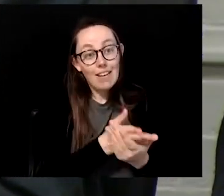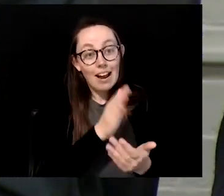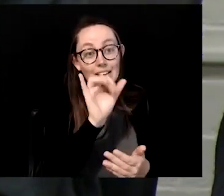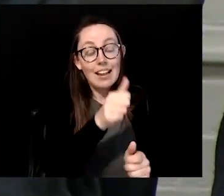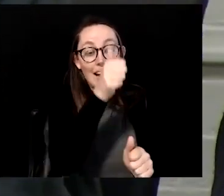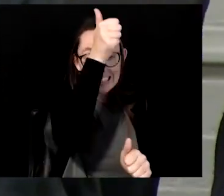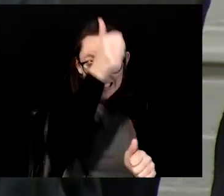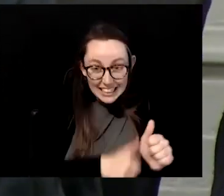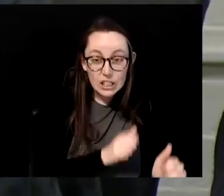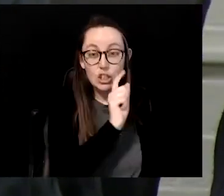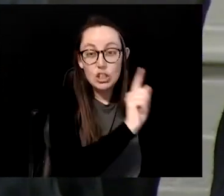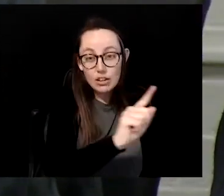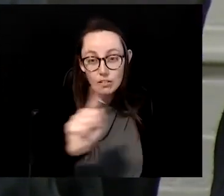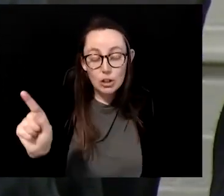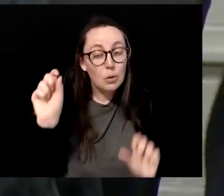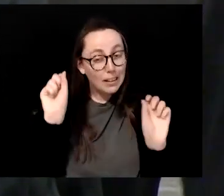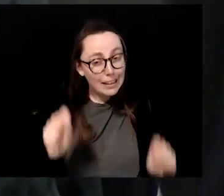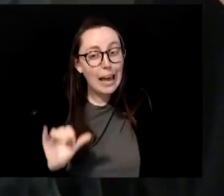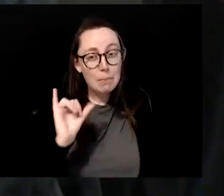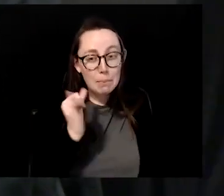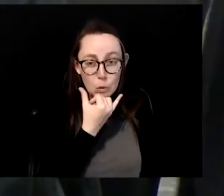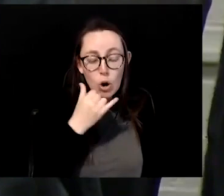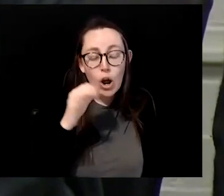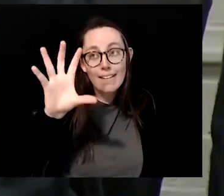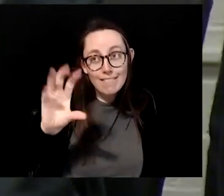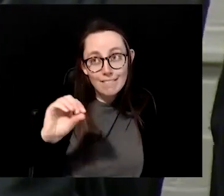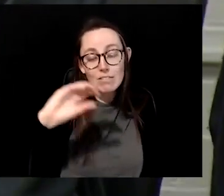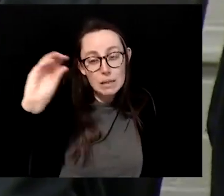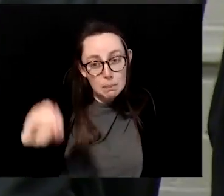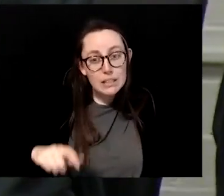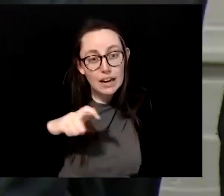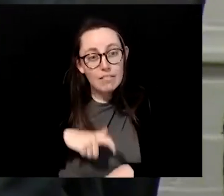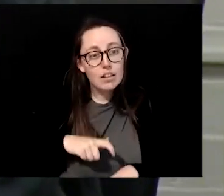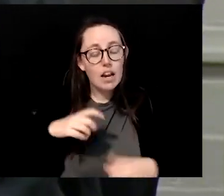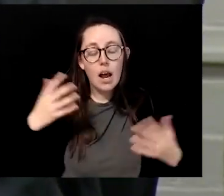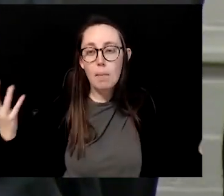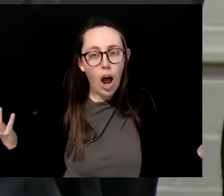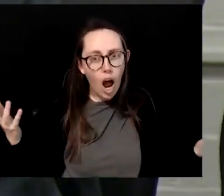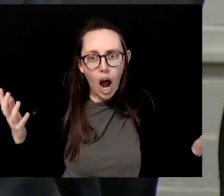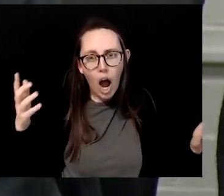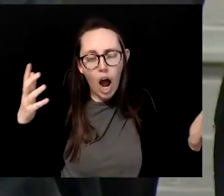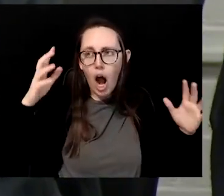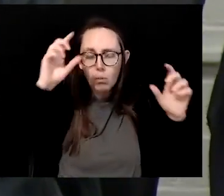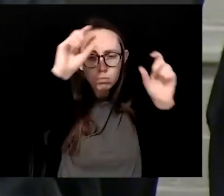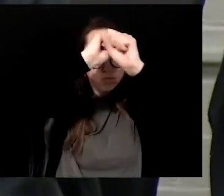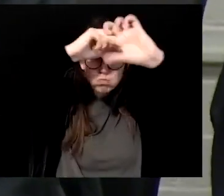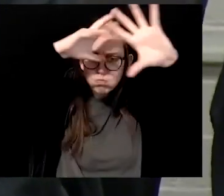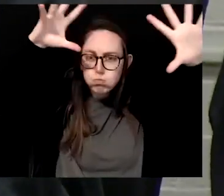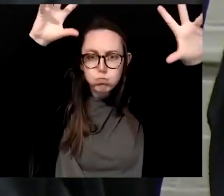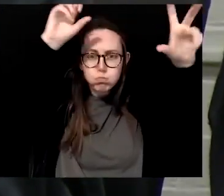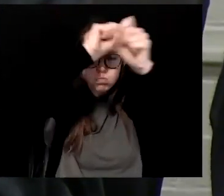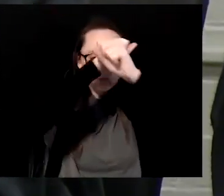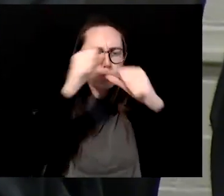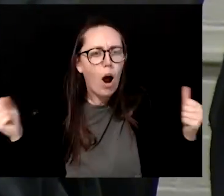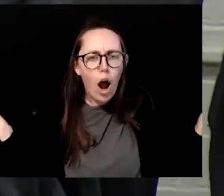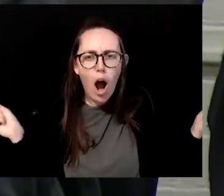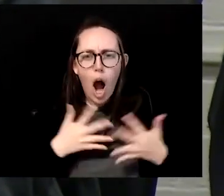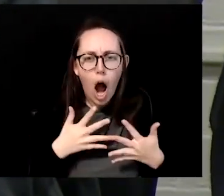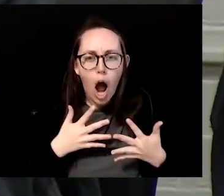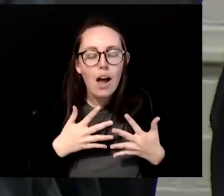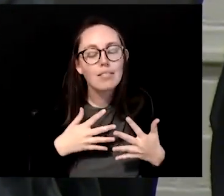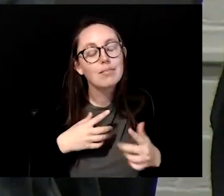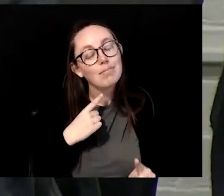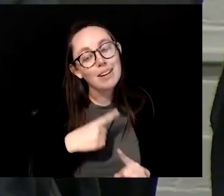50 of the time is mind-boggling infuriating and the essential definition of a healthy